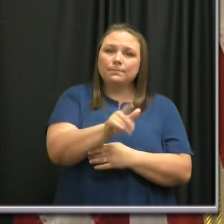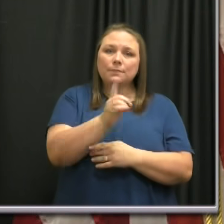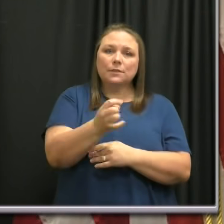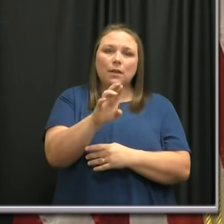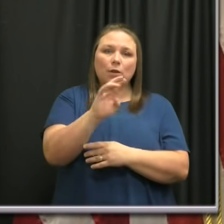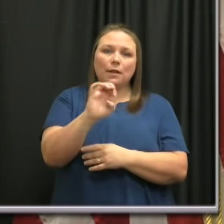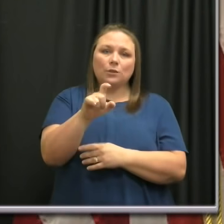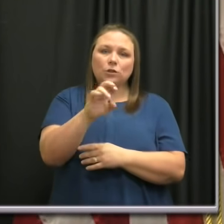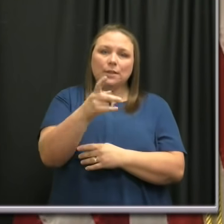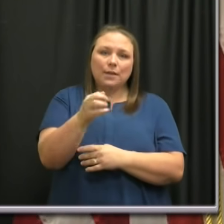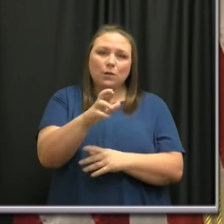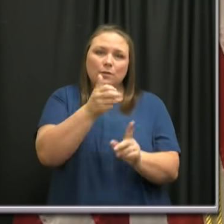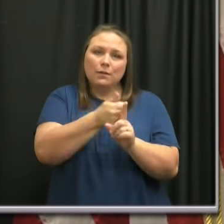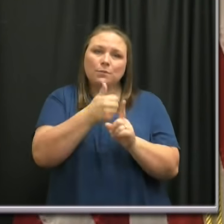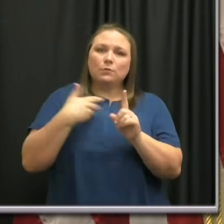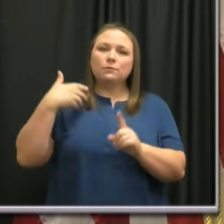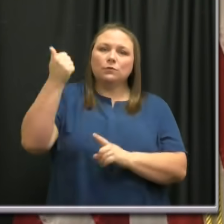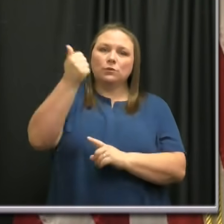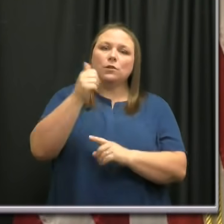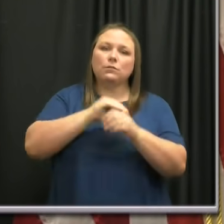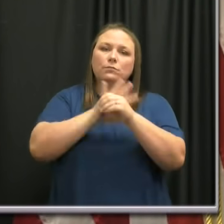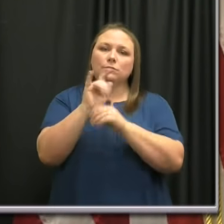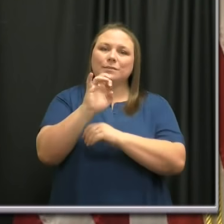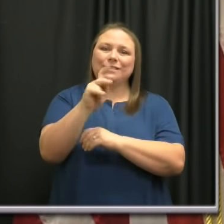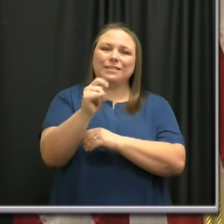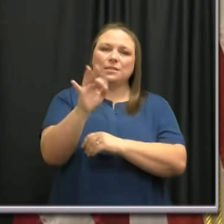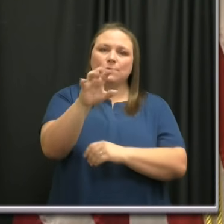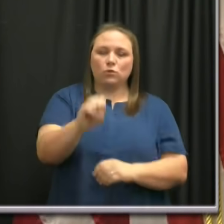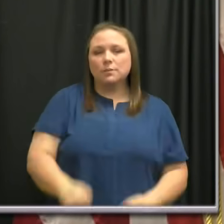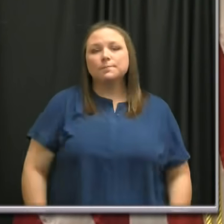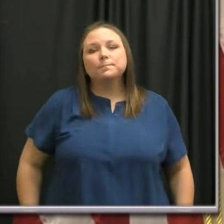Alex Jahangir, Chair of the Metro Coronavirus Task Force.